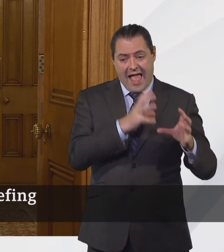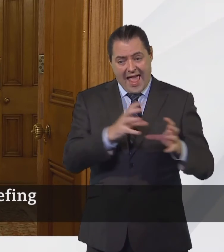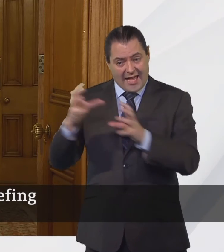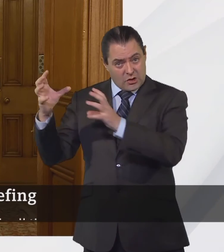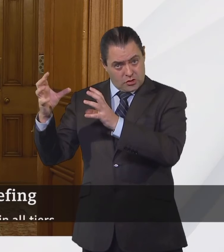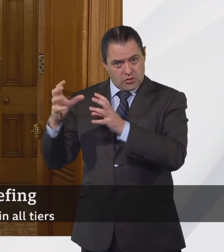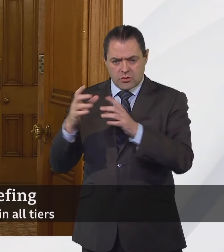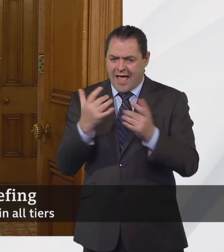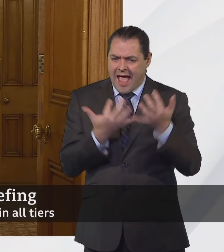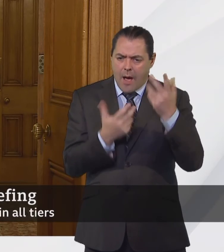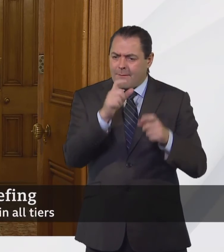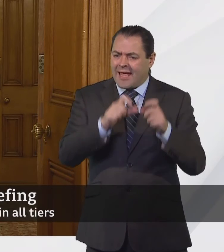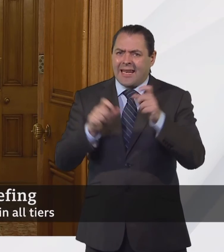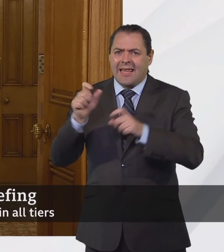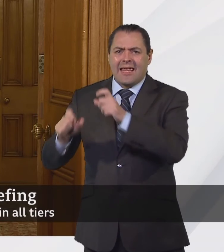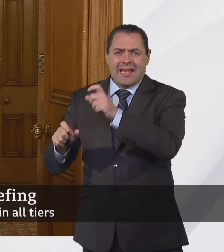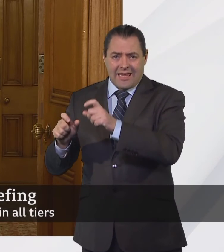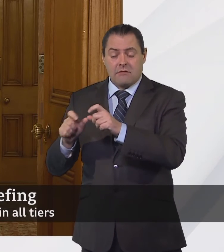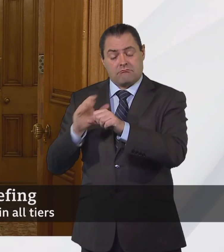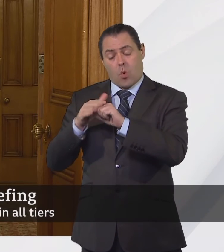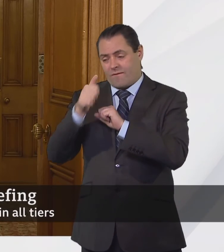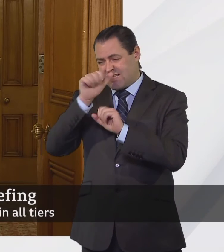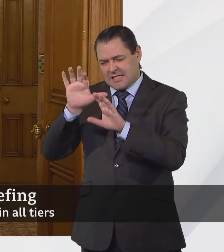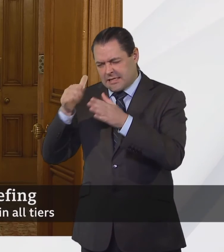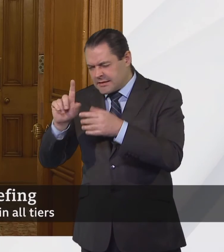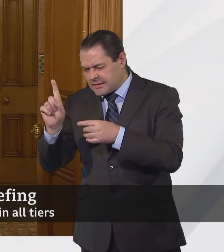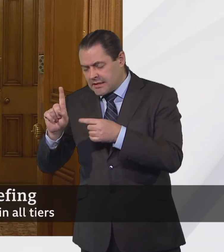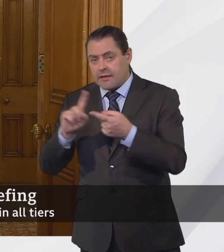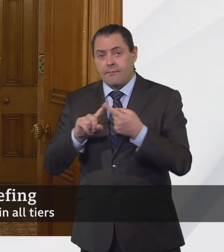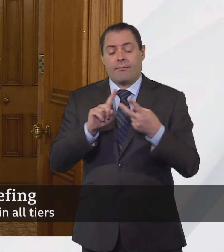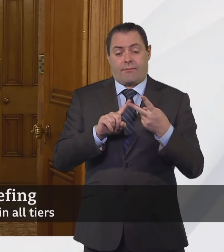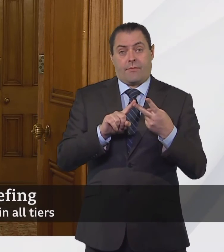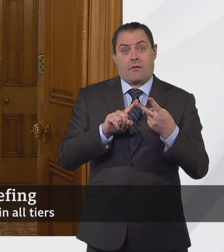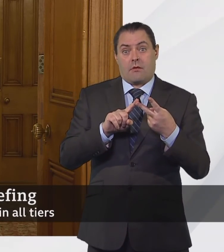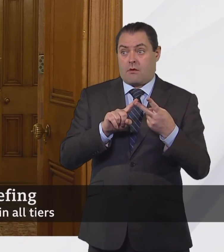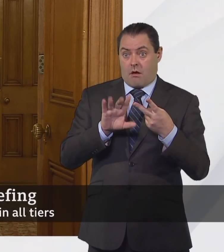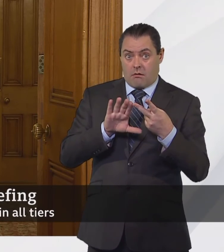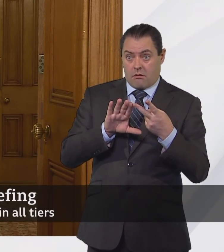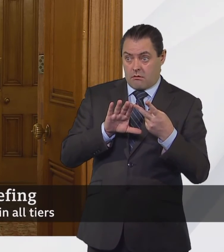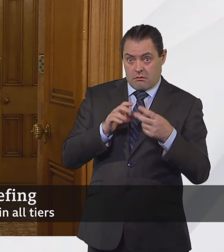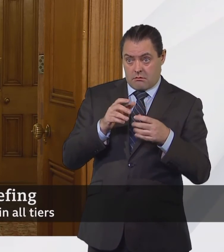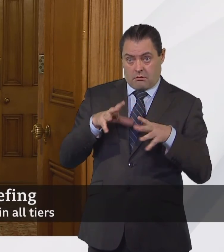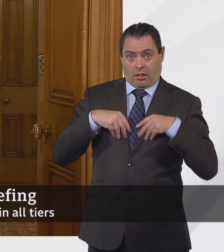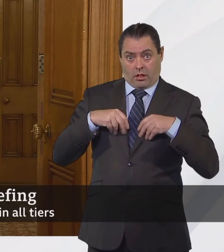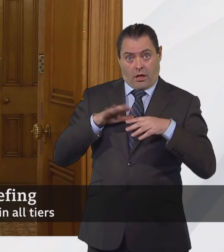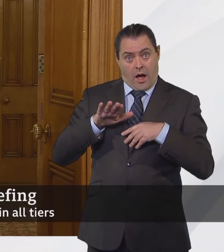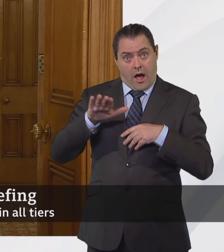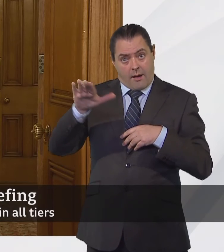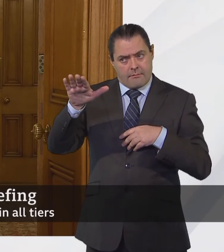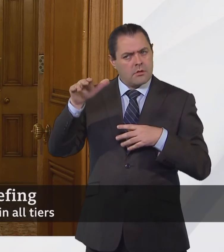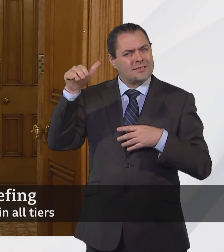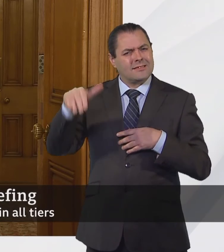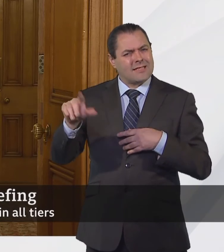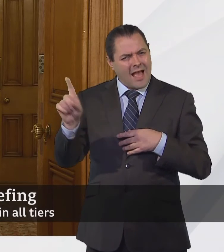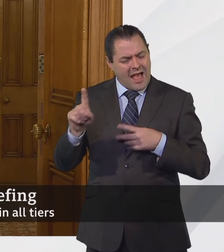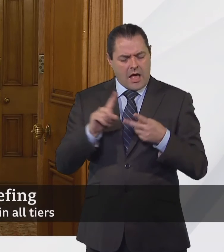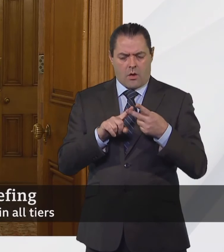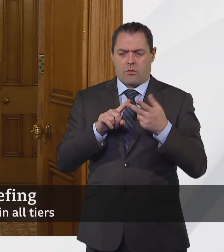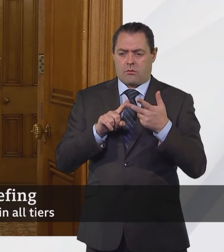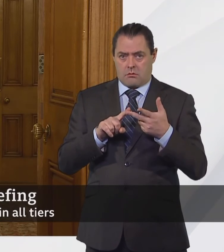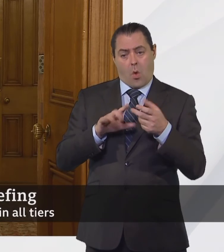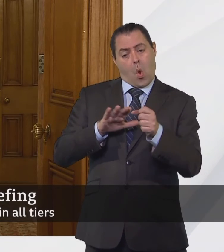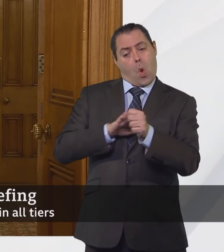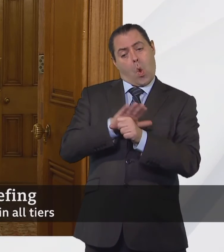over 60s, the rate by which cases are rising or falling, the percentage of those tested in a